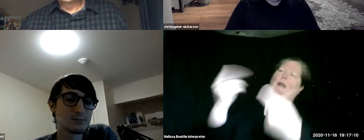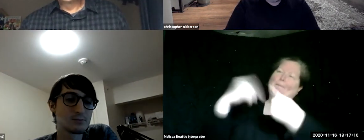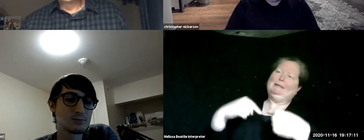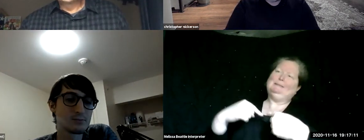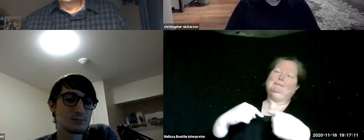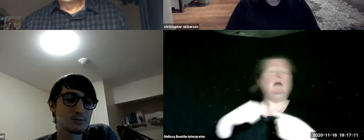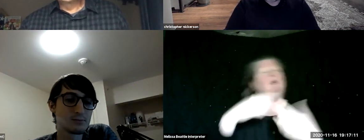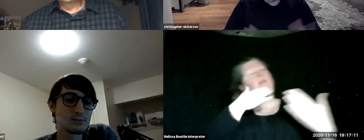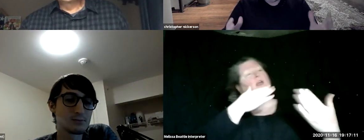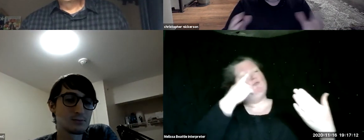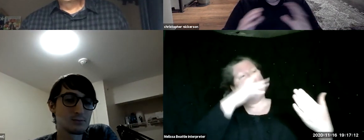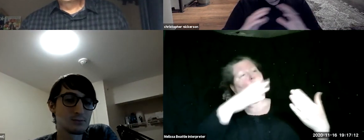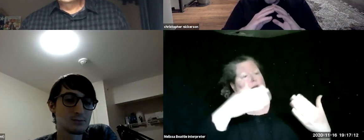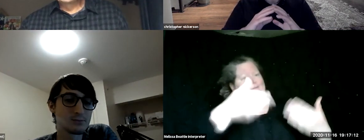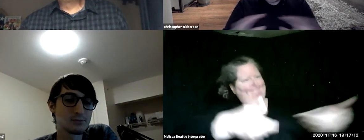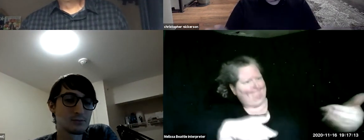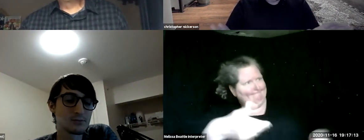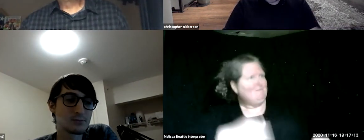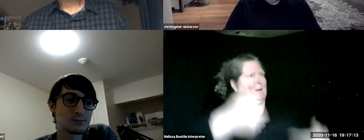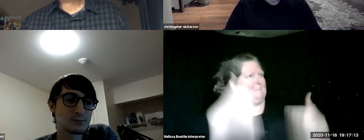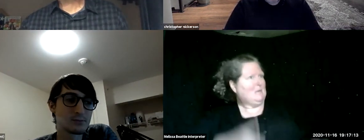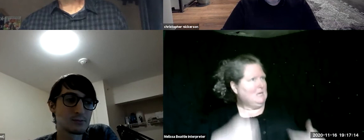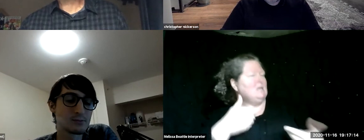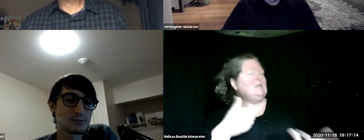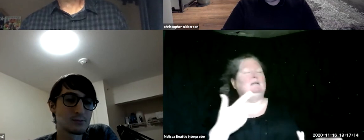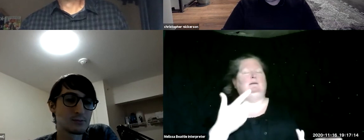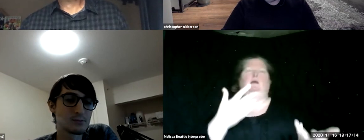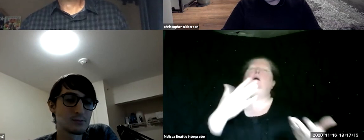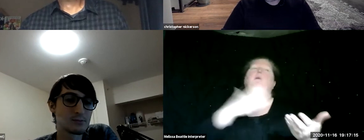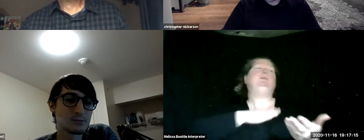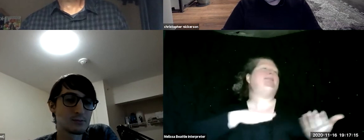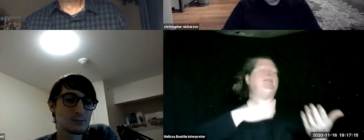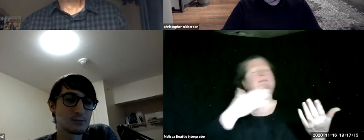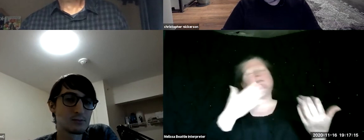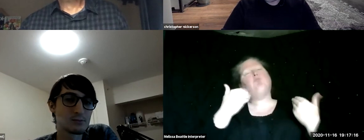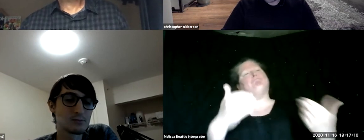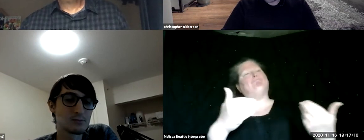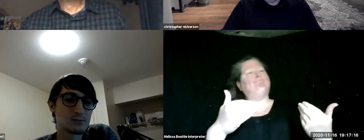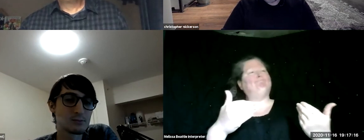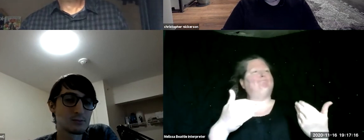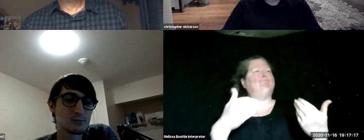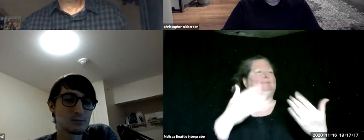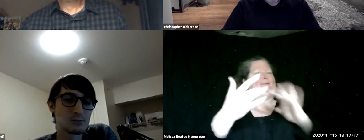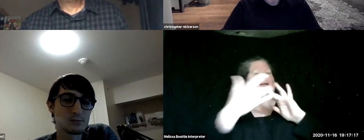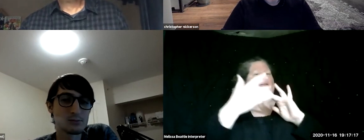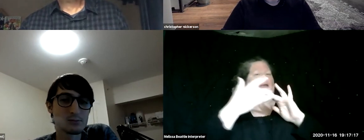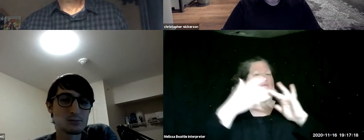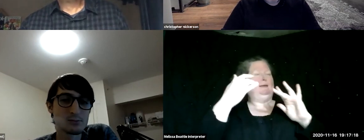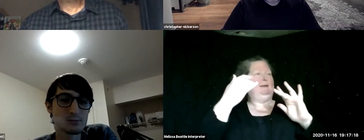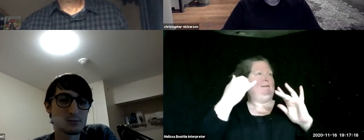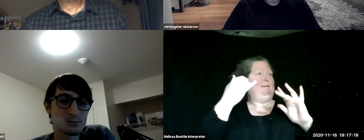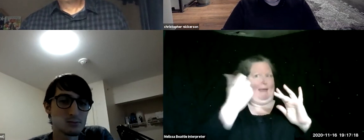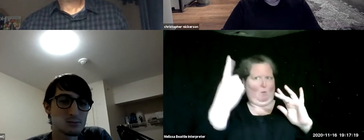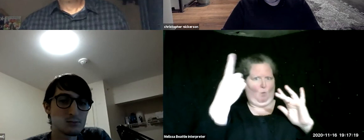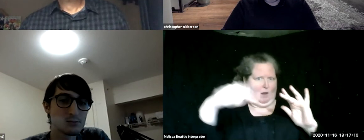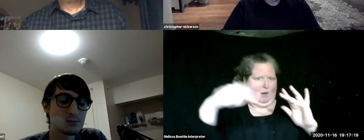you for having me. I really appreciate it. And like I said, do not hesitate to get a hold of me, every single and any of you. I'm happy to help